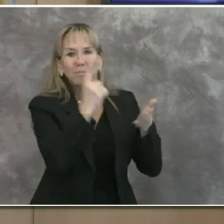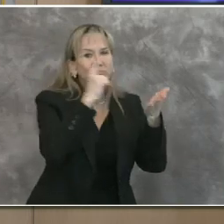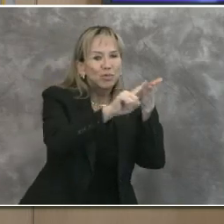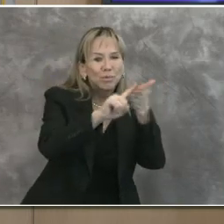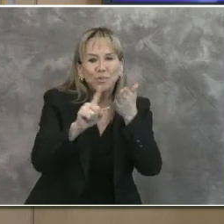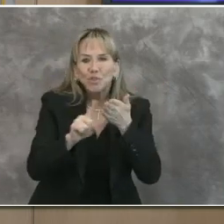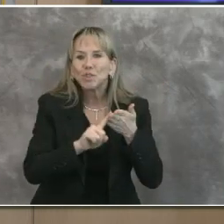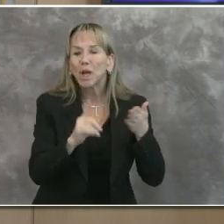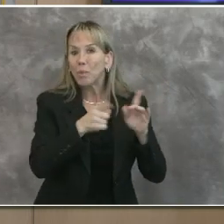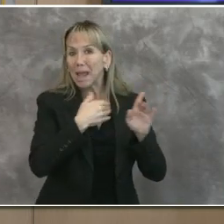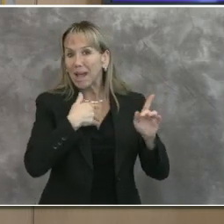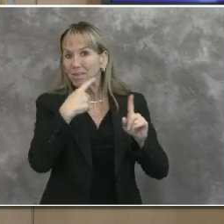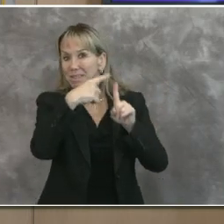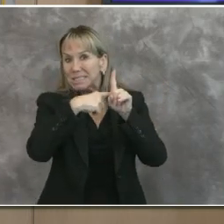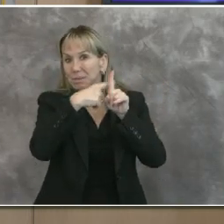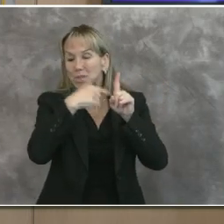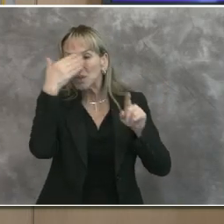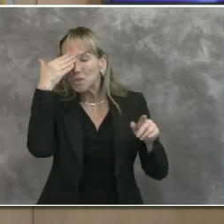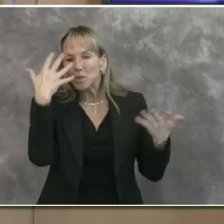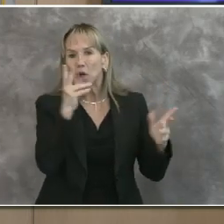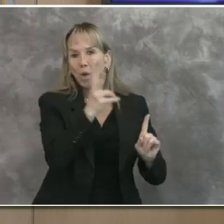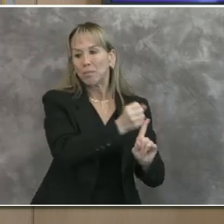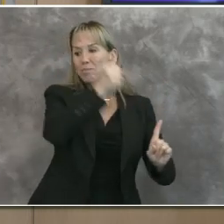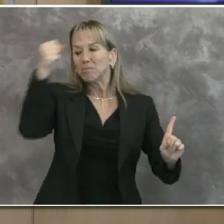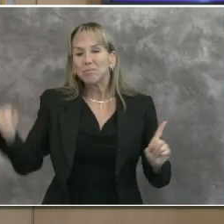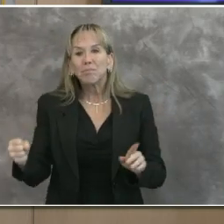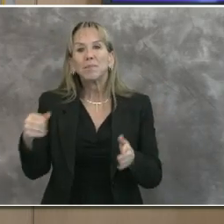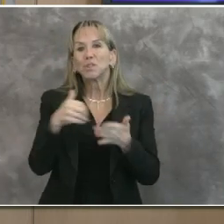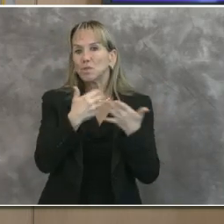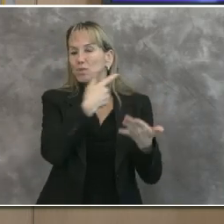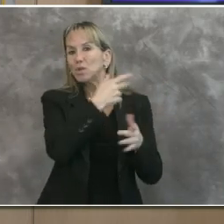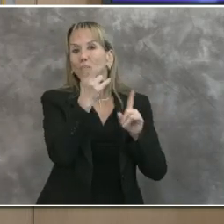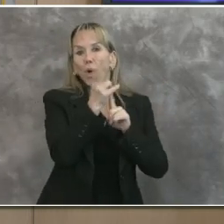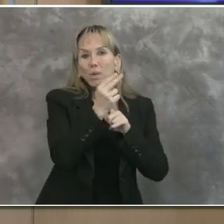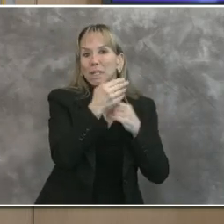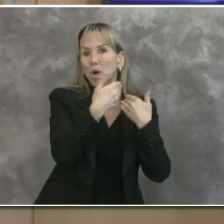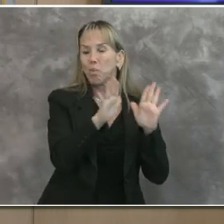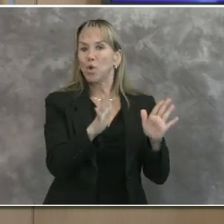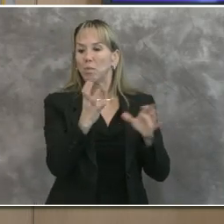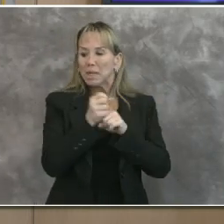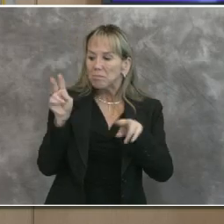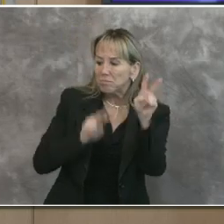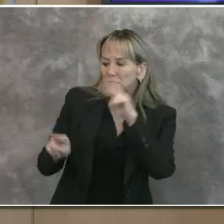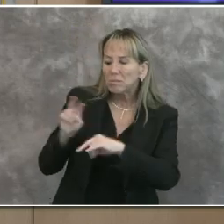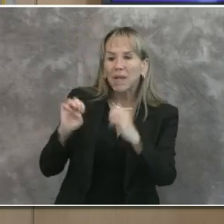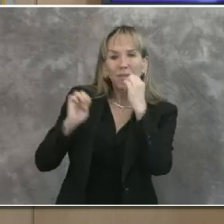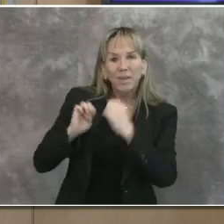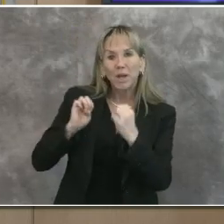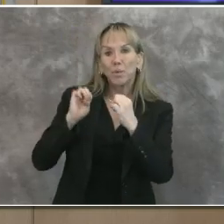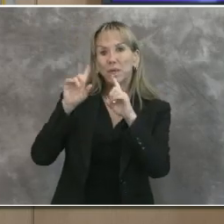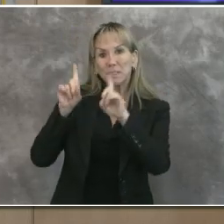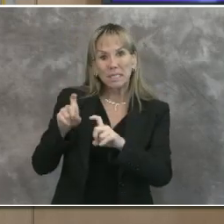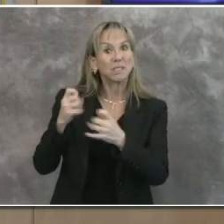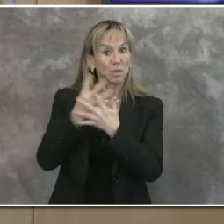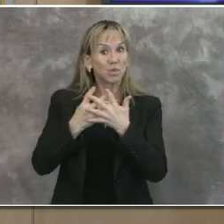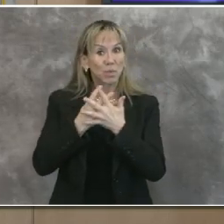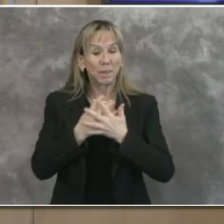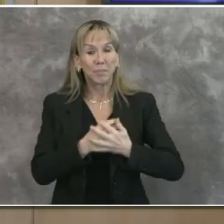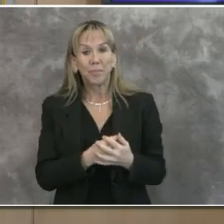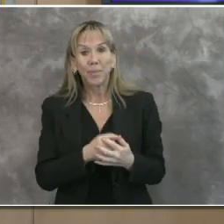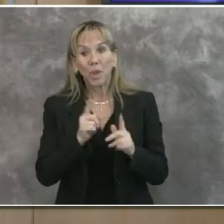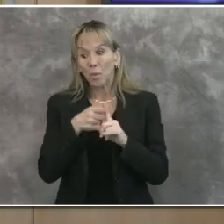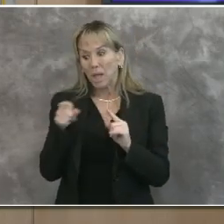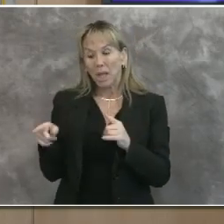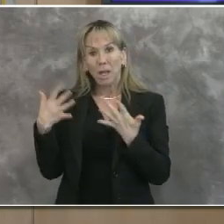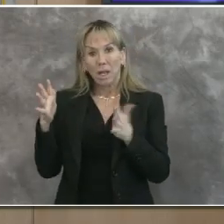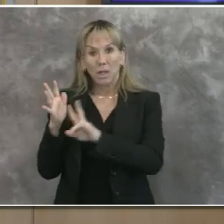from those when they had temperatures or symptoms. We got them into our public health motel rooms. We were able to get them evaluated and tested and screened. And so when those